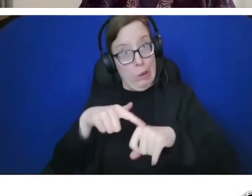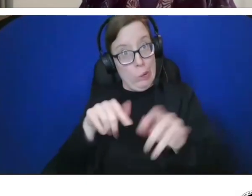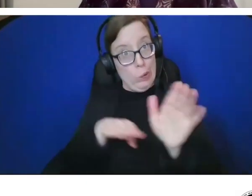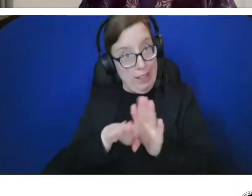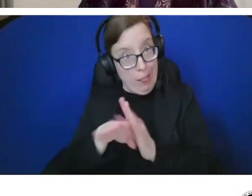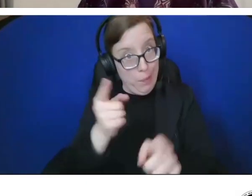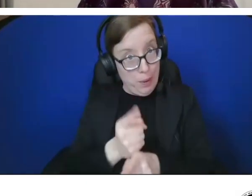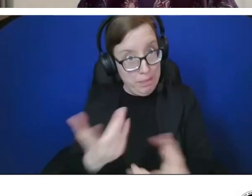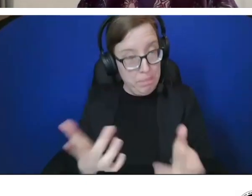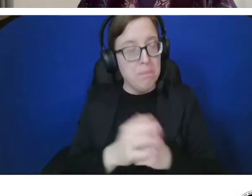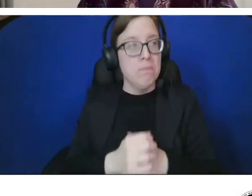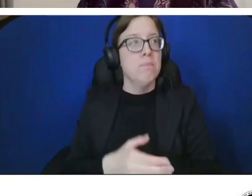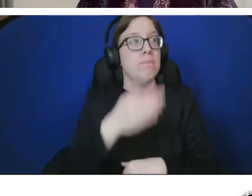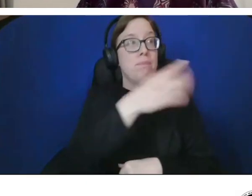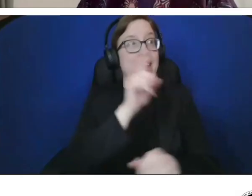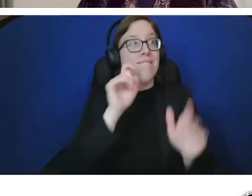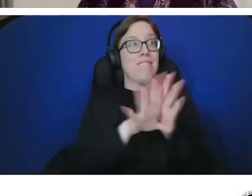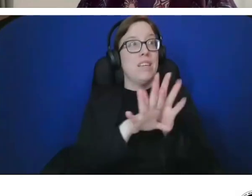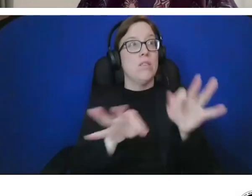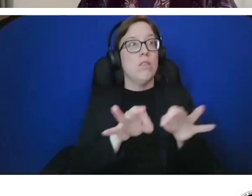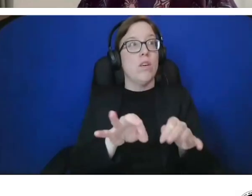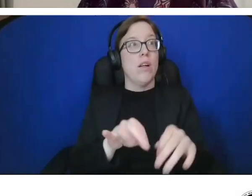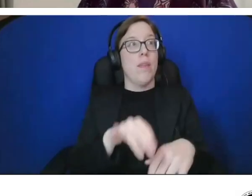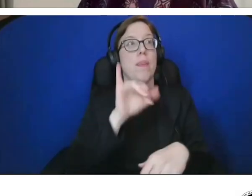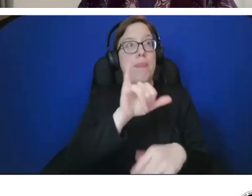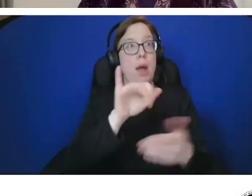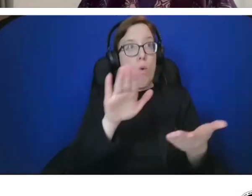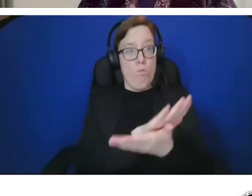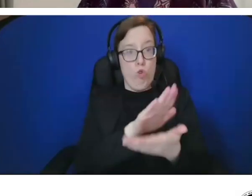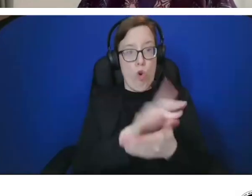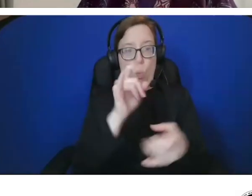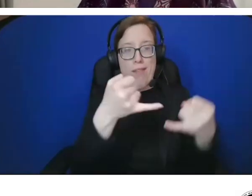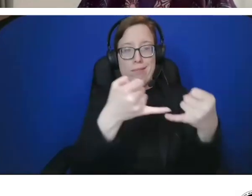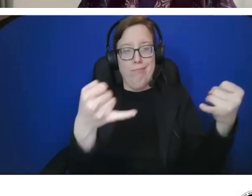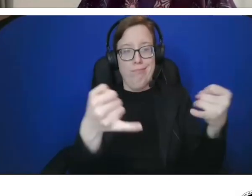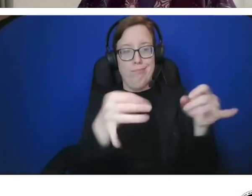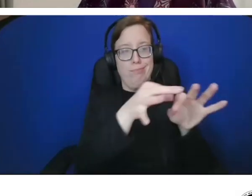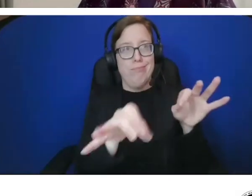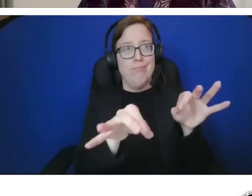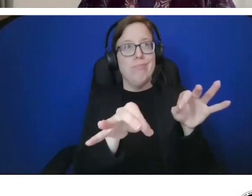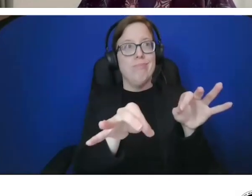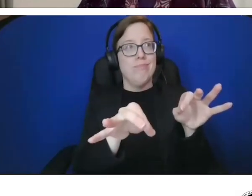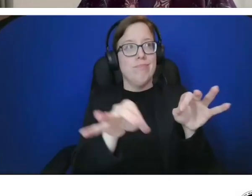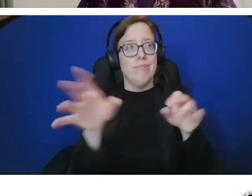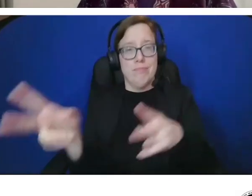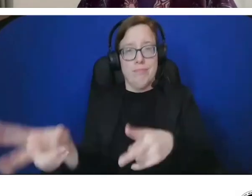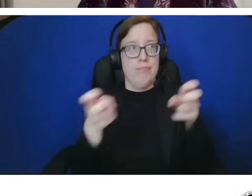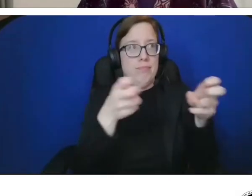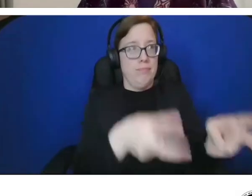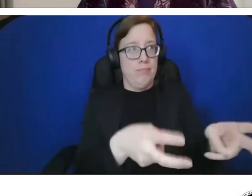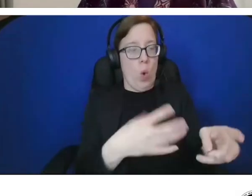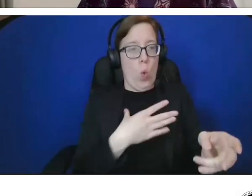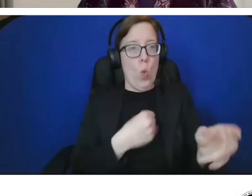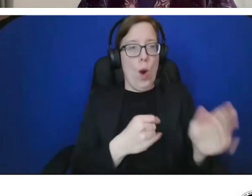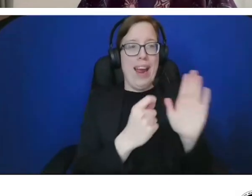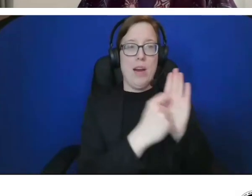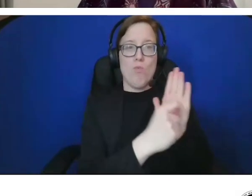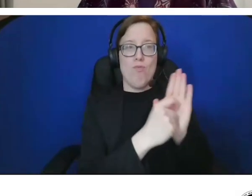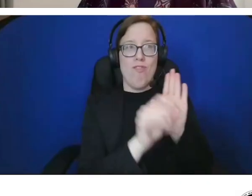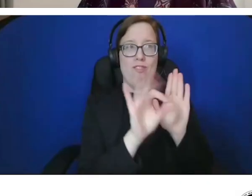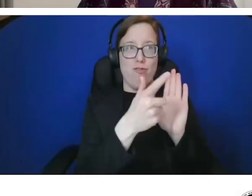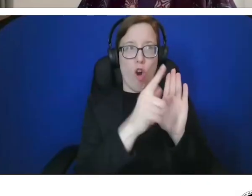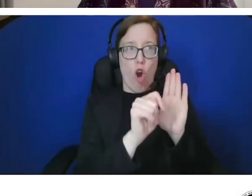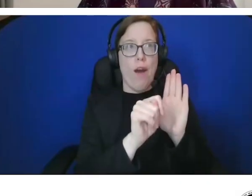time, doesn't it? So that photo showed a line from one page of a book that was duplicated in white print and placed on